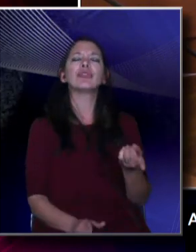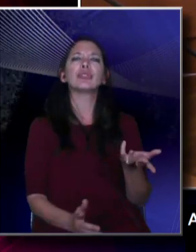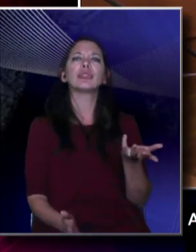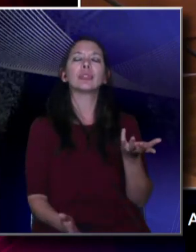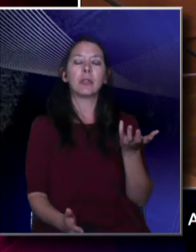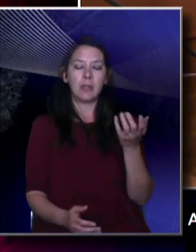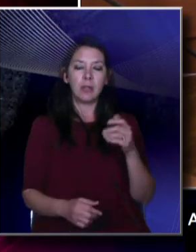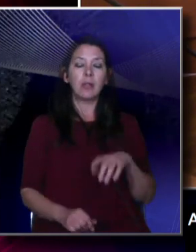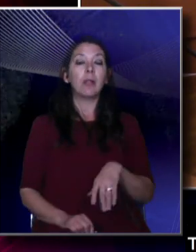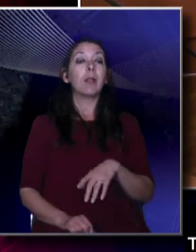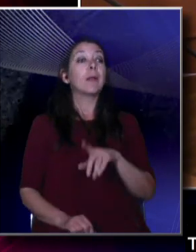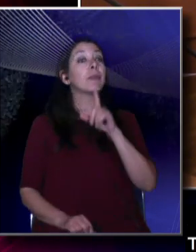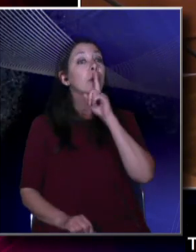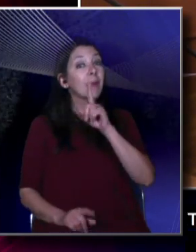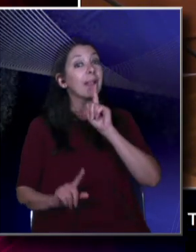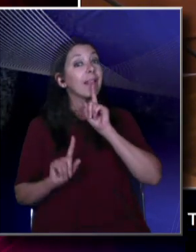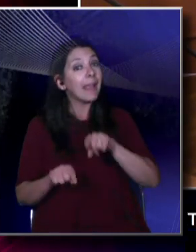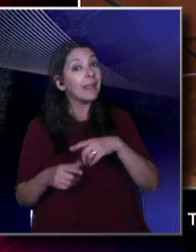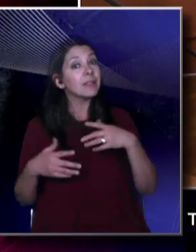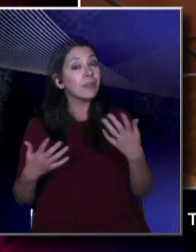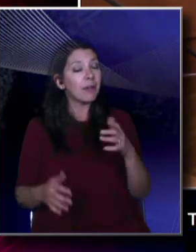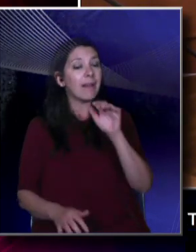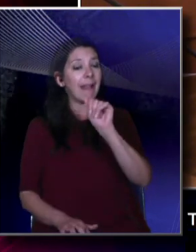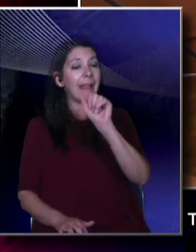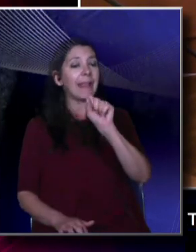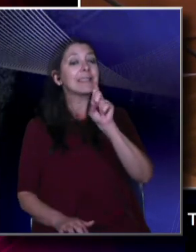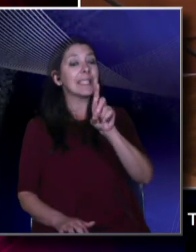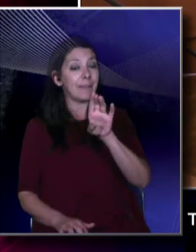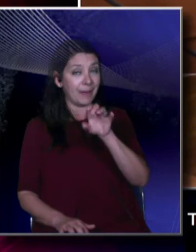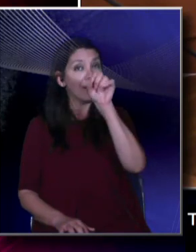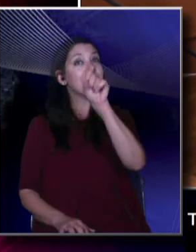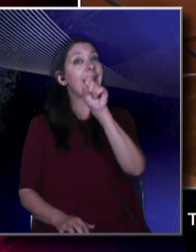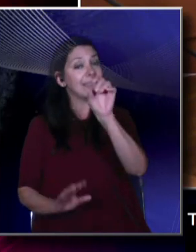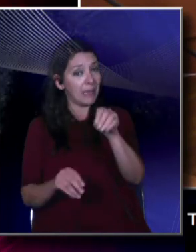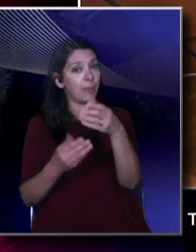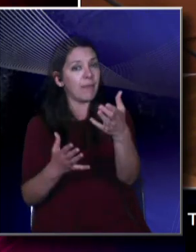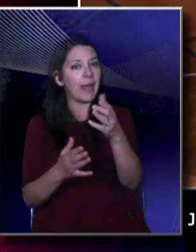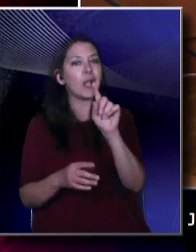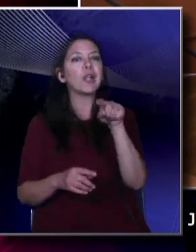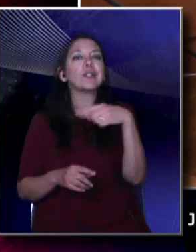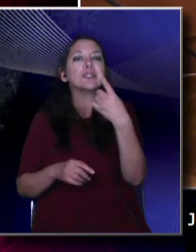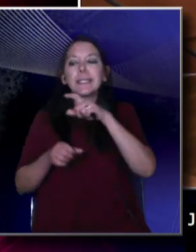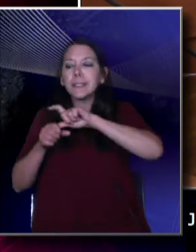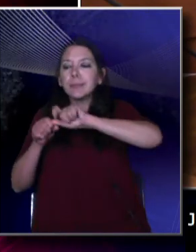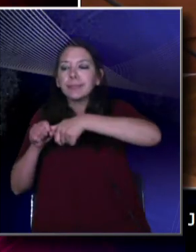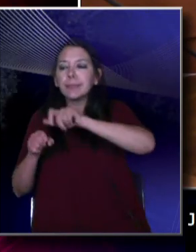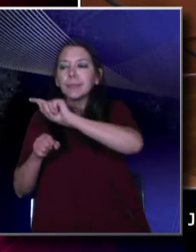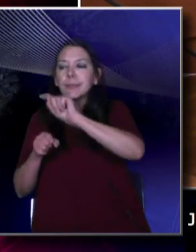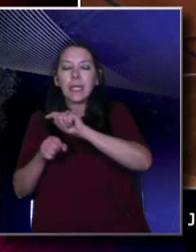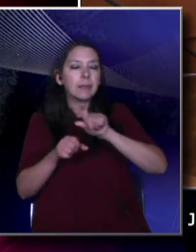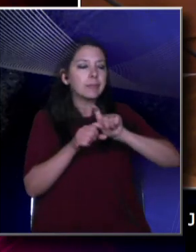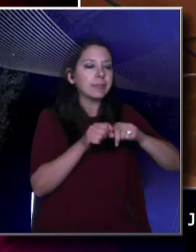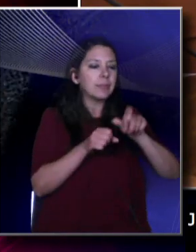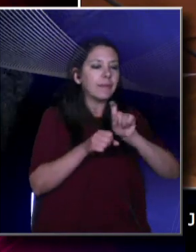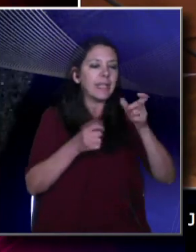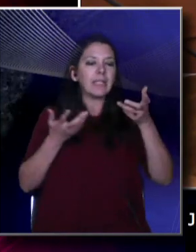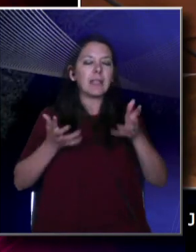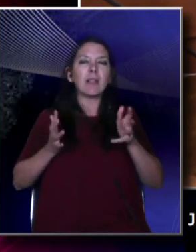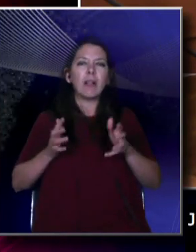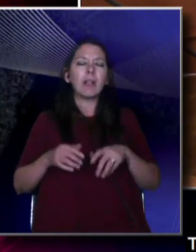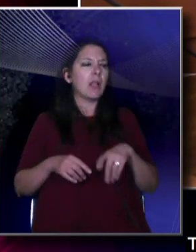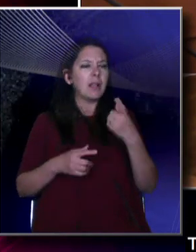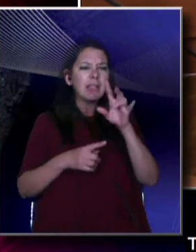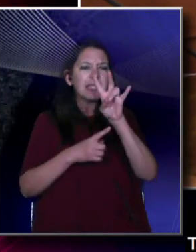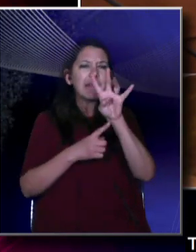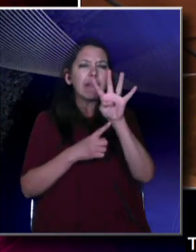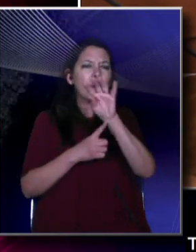The real answer is that ASDB does provide this service just in Tucson and Phoenix, and it doesn't offer it to the